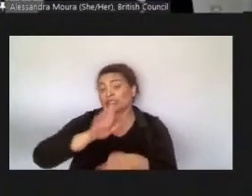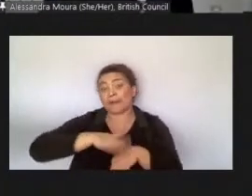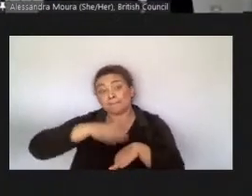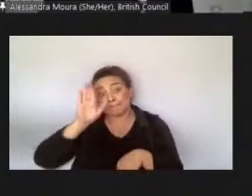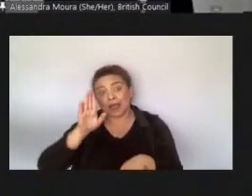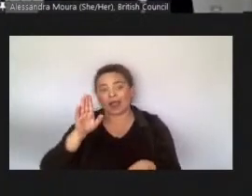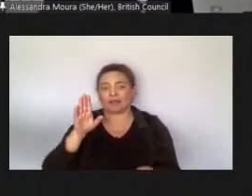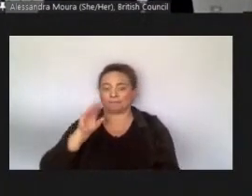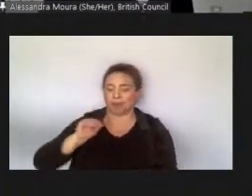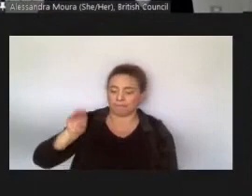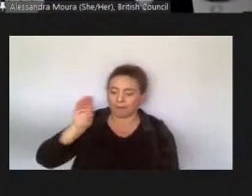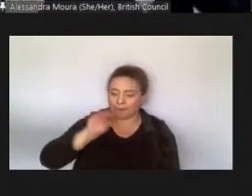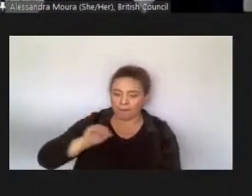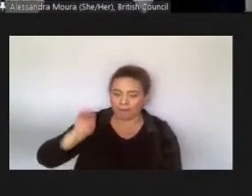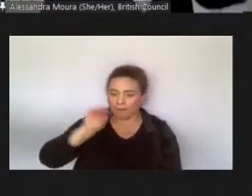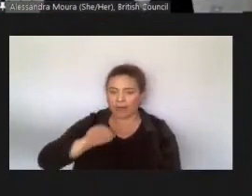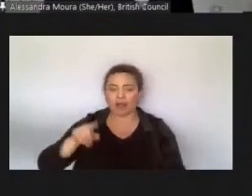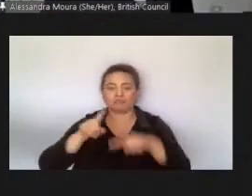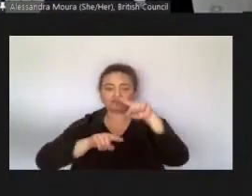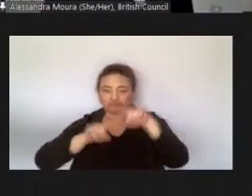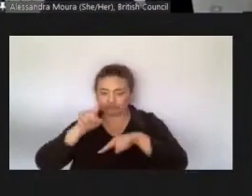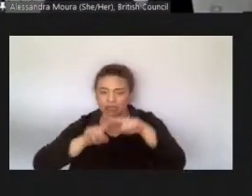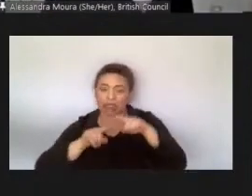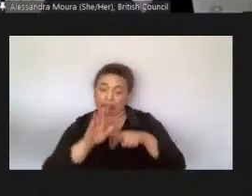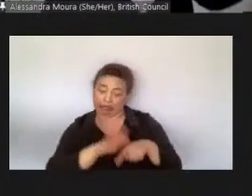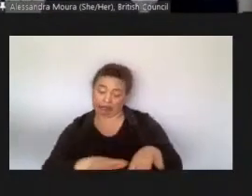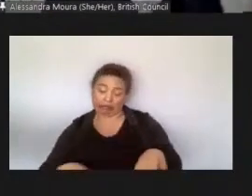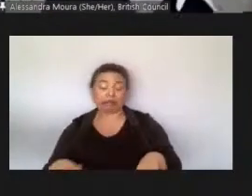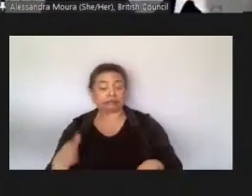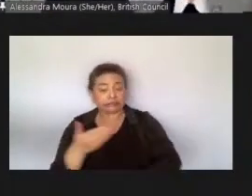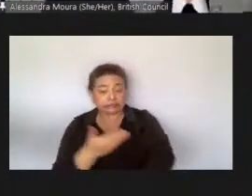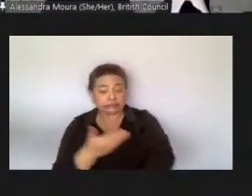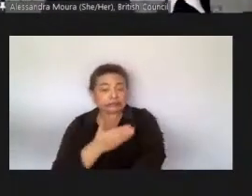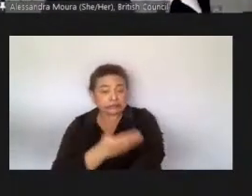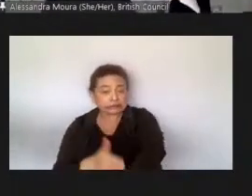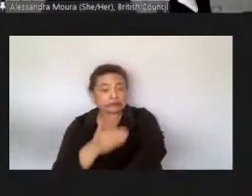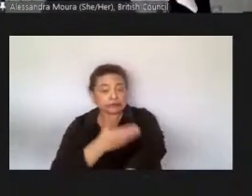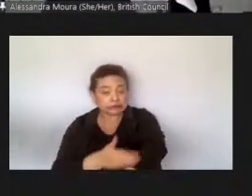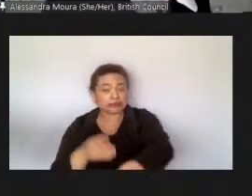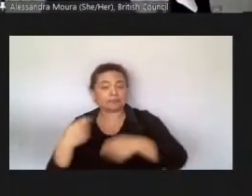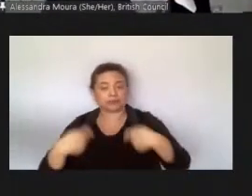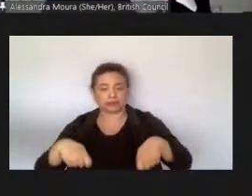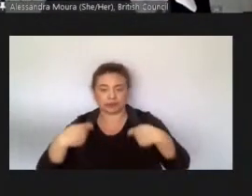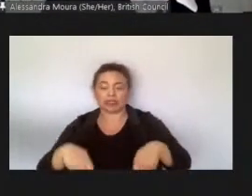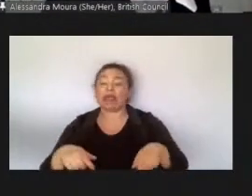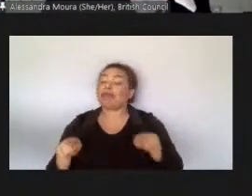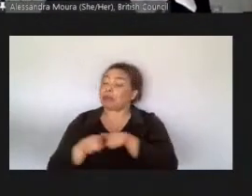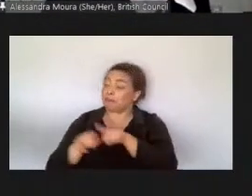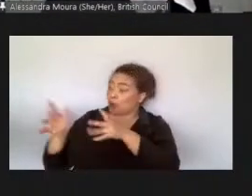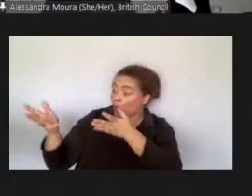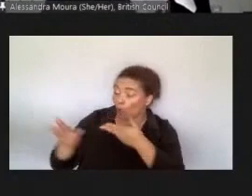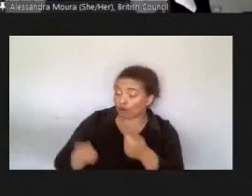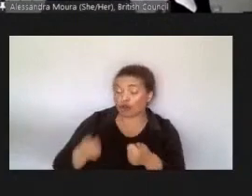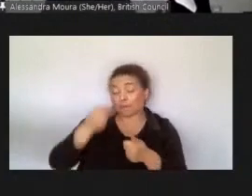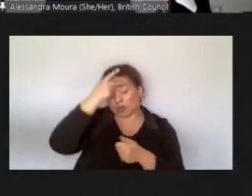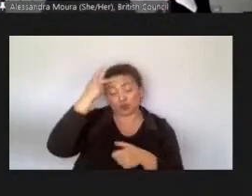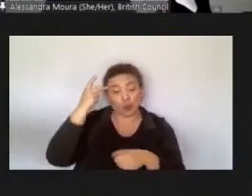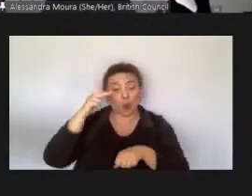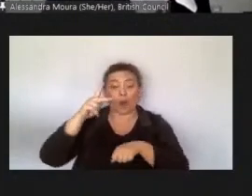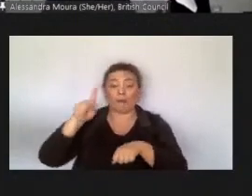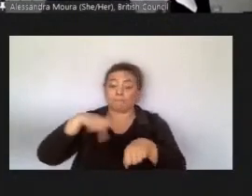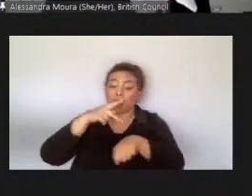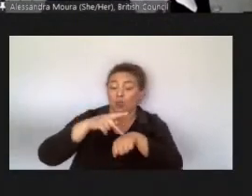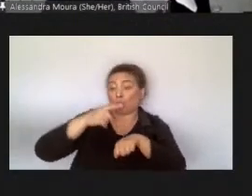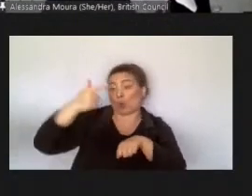foreign visitor into the classroom to talk to the children. Last summer, I asked the headmaster and local authority if we could have an English camp in the